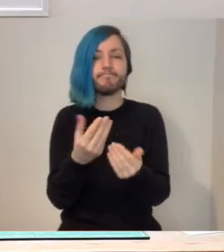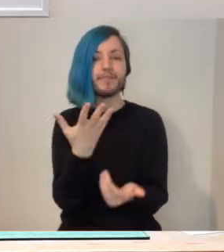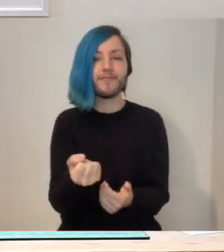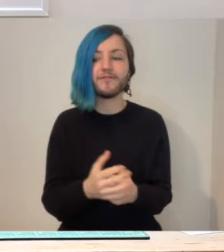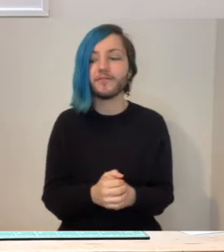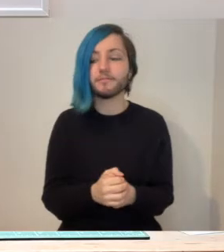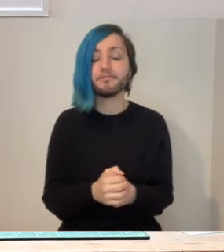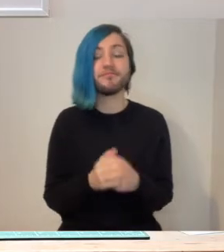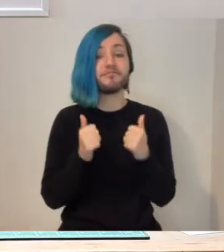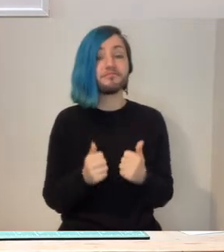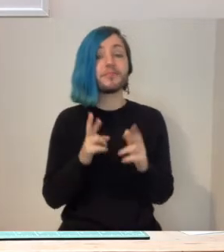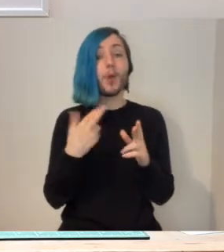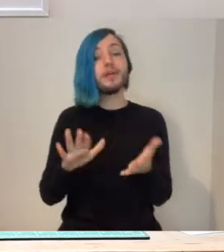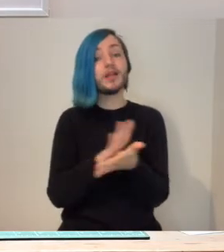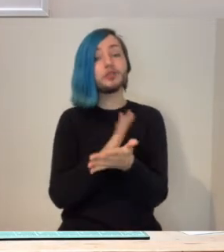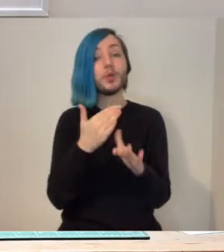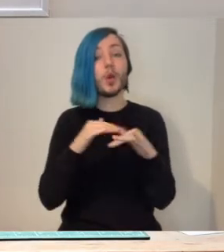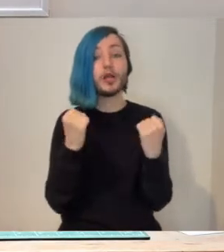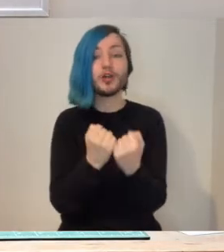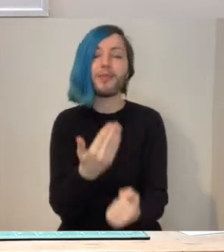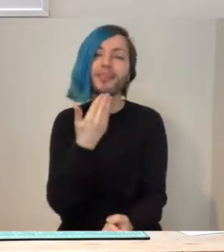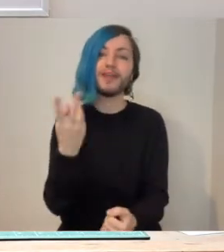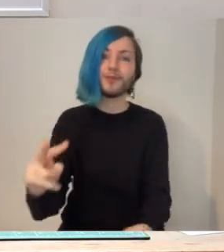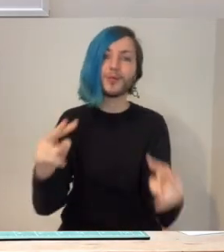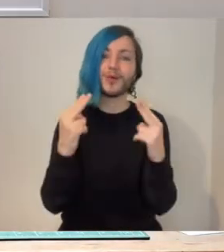dimension. Anyway, I hope you've enjoyed this